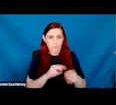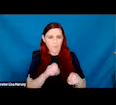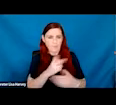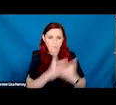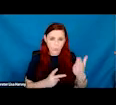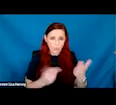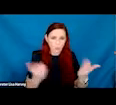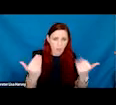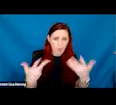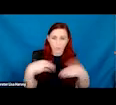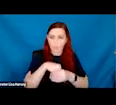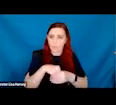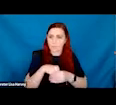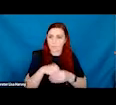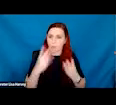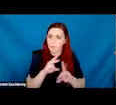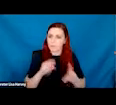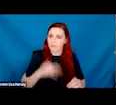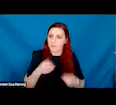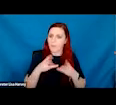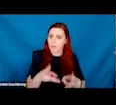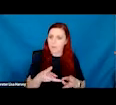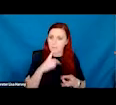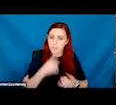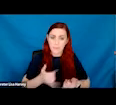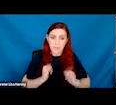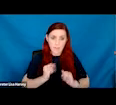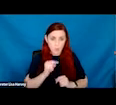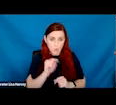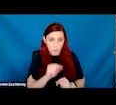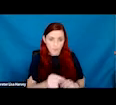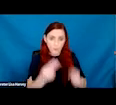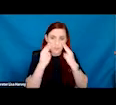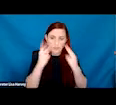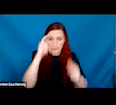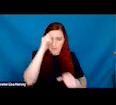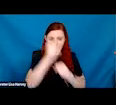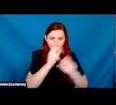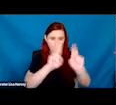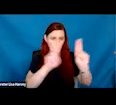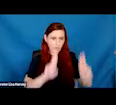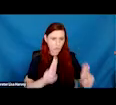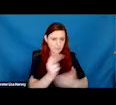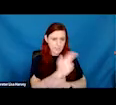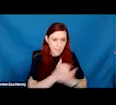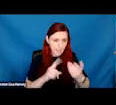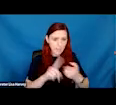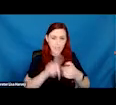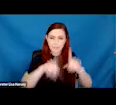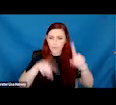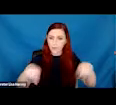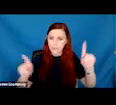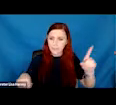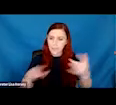to fulfill this function, we must take universal design, diversity, intergenerational families